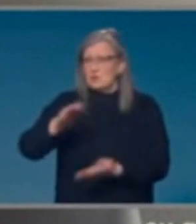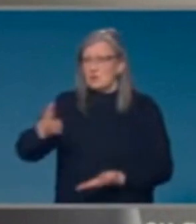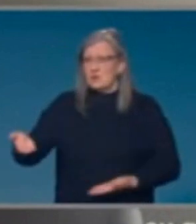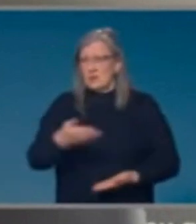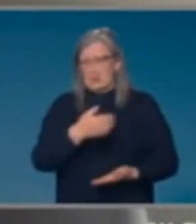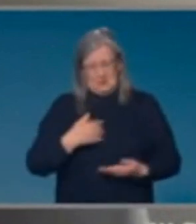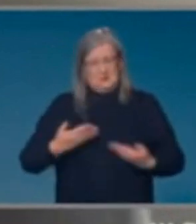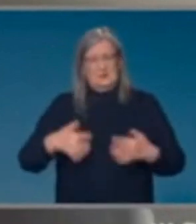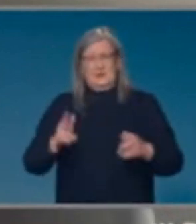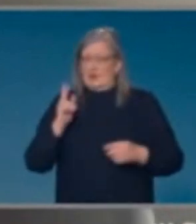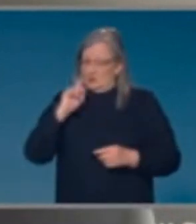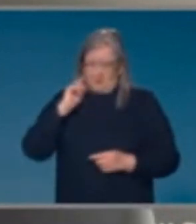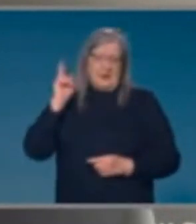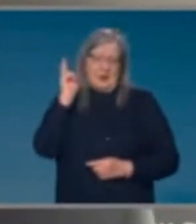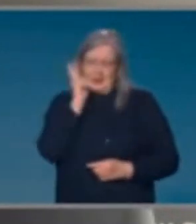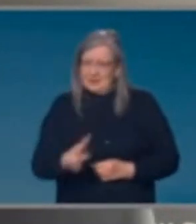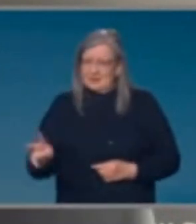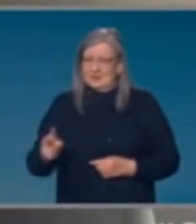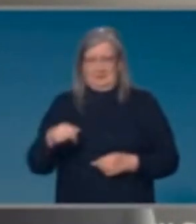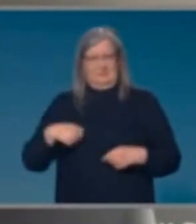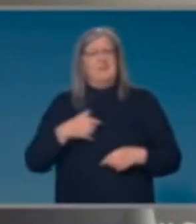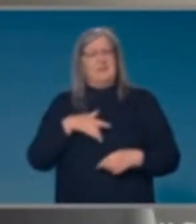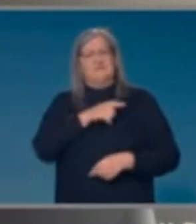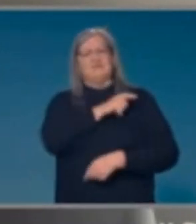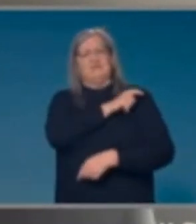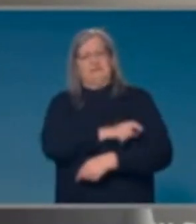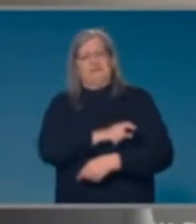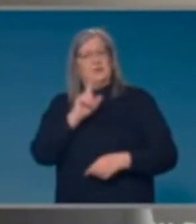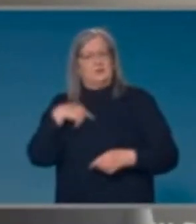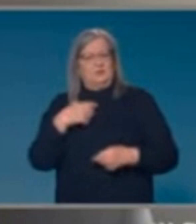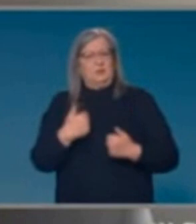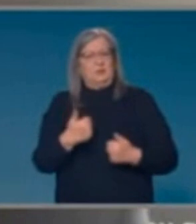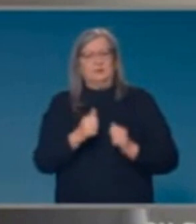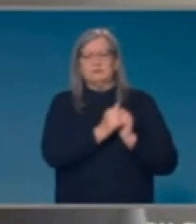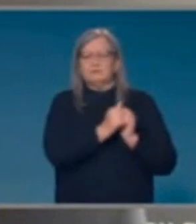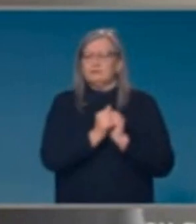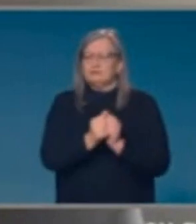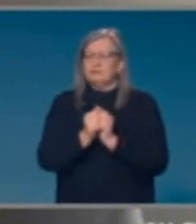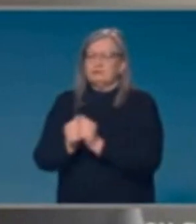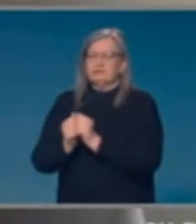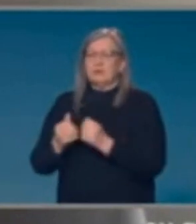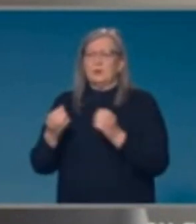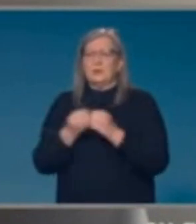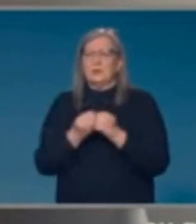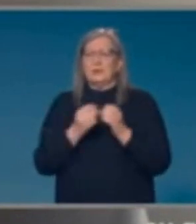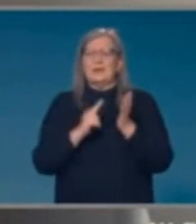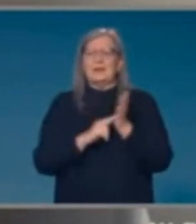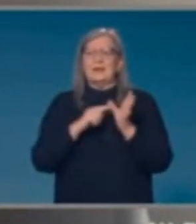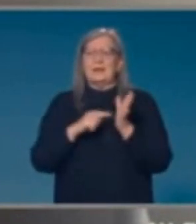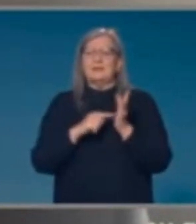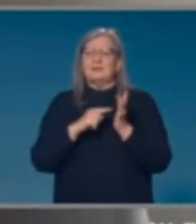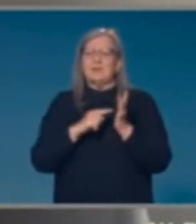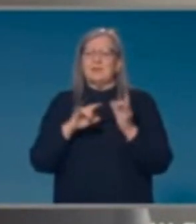very confident that we will have a unified approach, and I'm very confident that we'll take